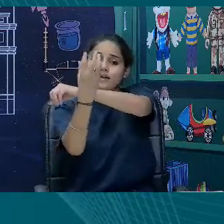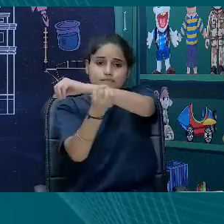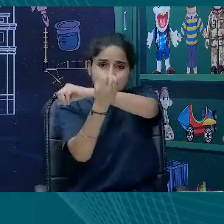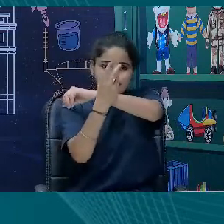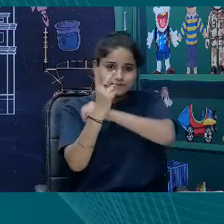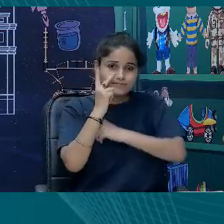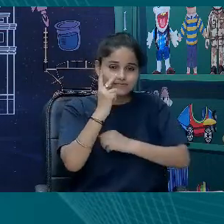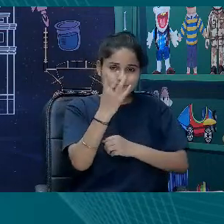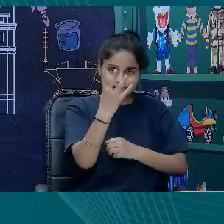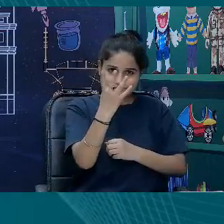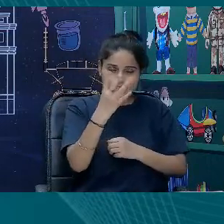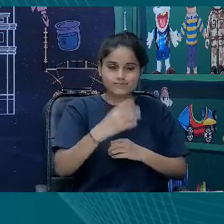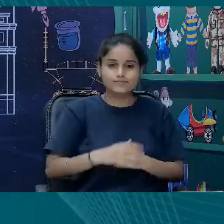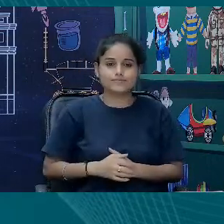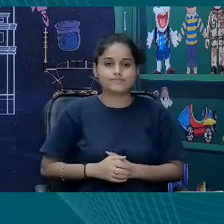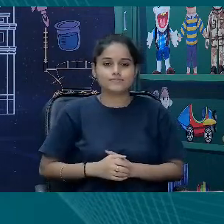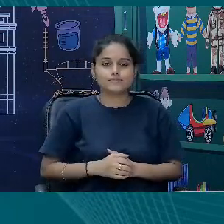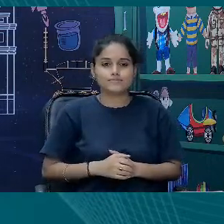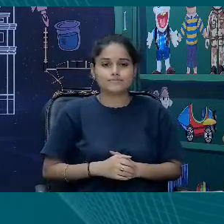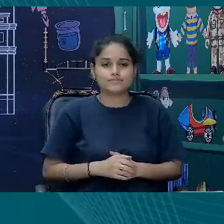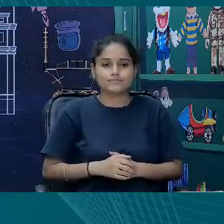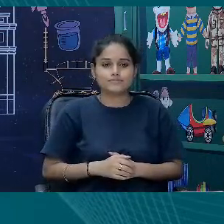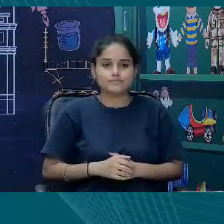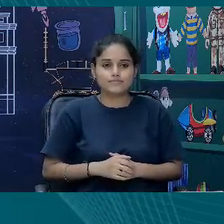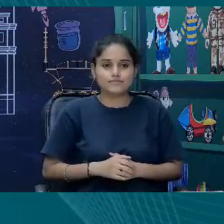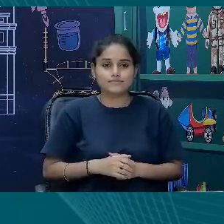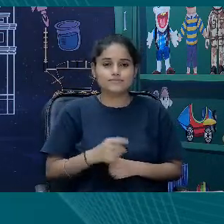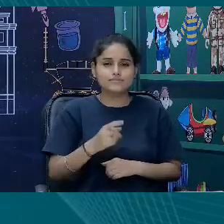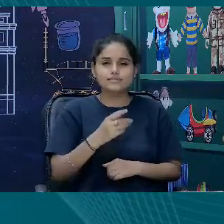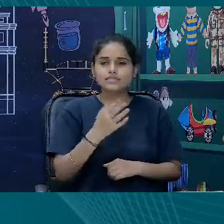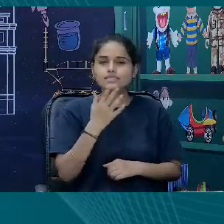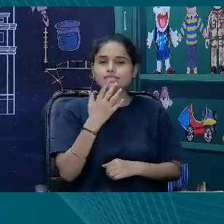chimneys painted white.